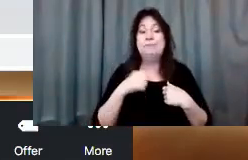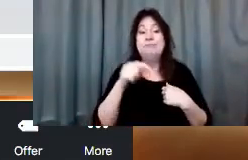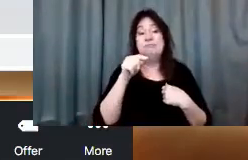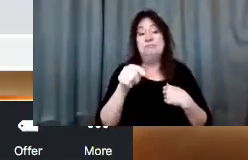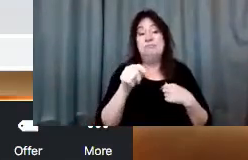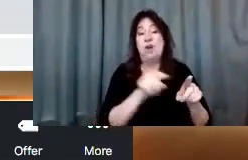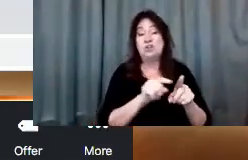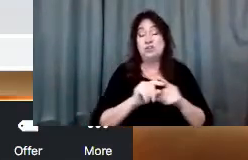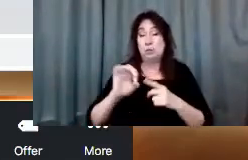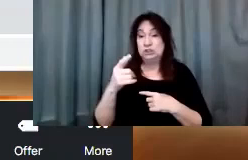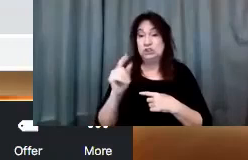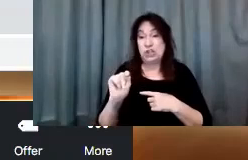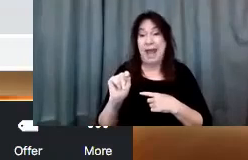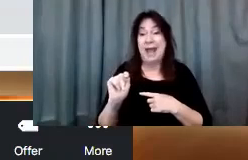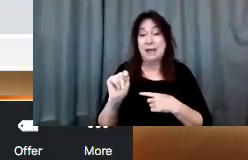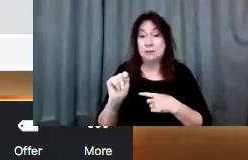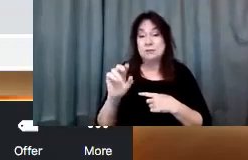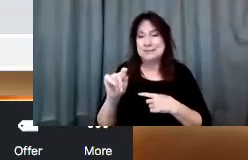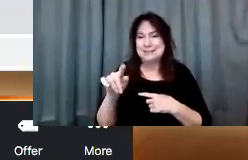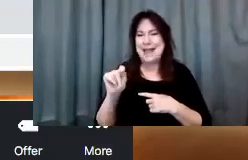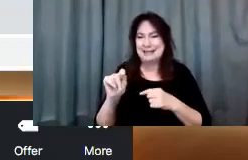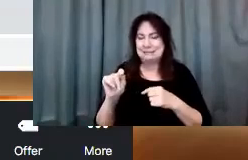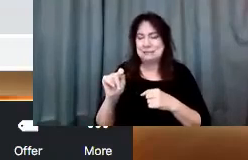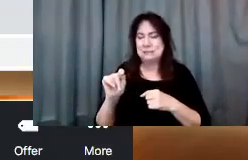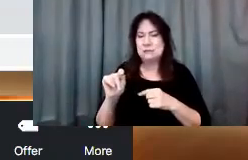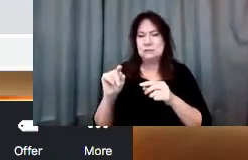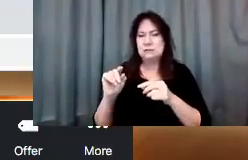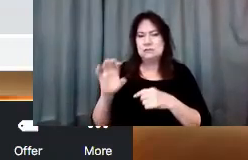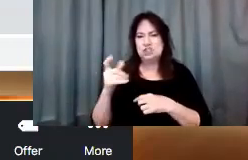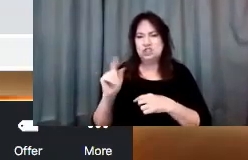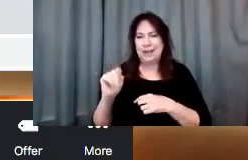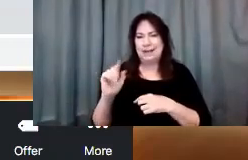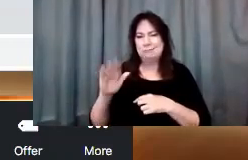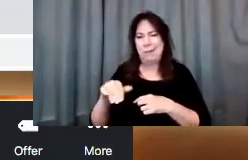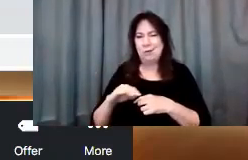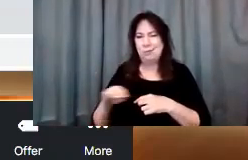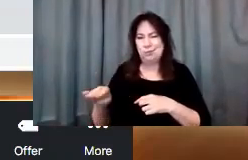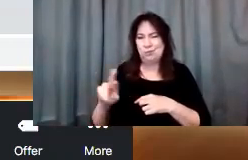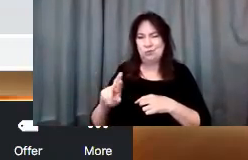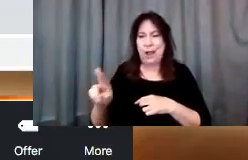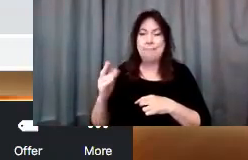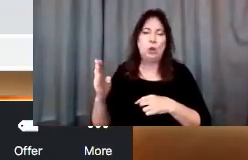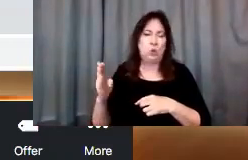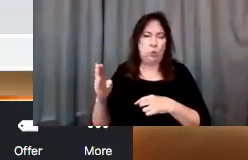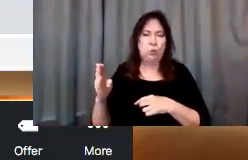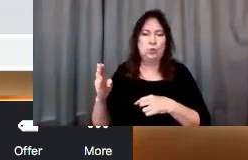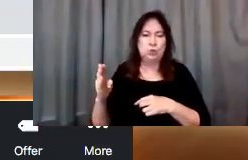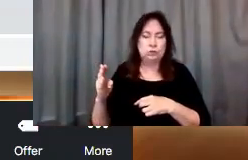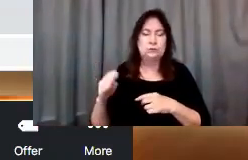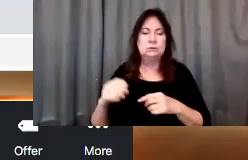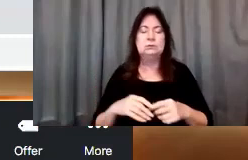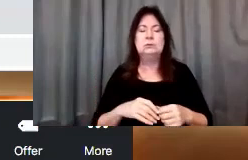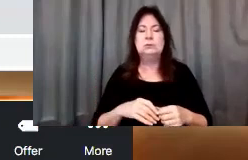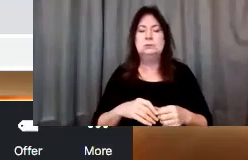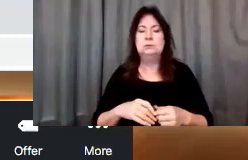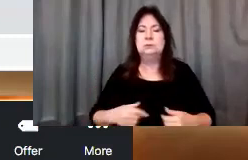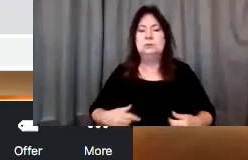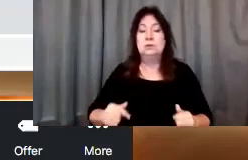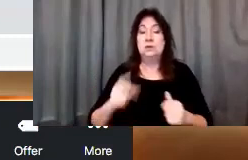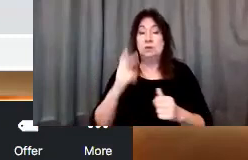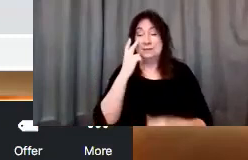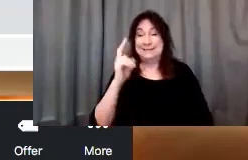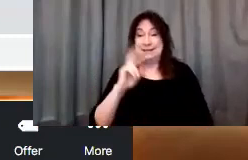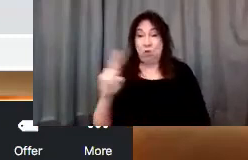a chat as well, a text chat. It's in the bottom right corner and it's a blue icon. And you'll see on the right